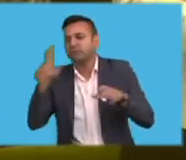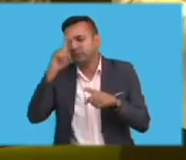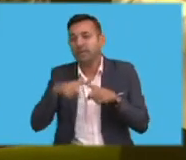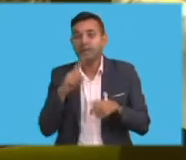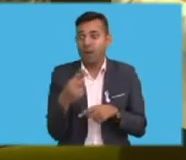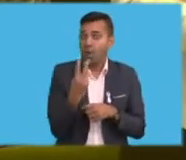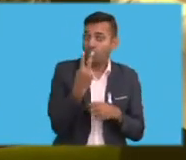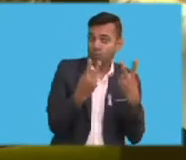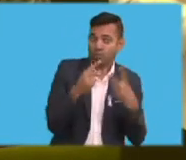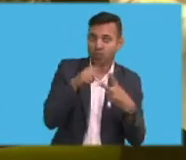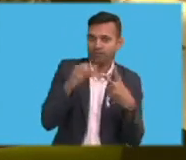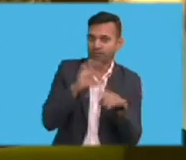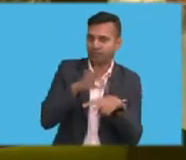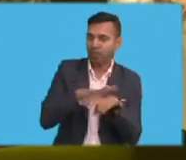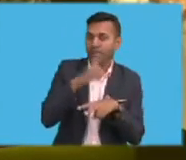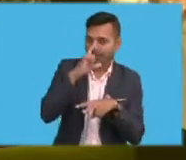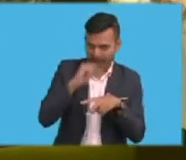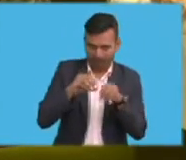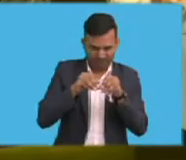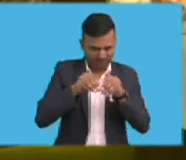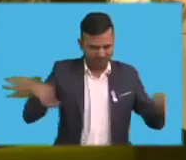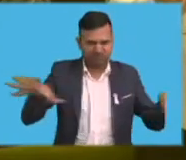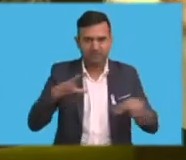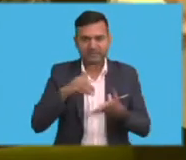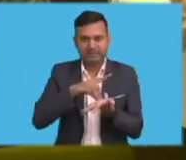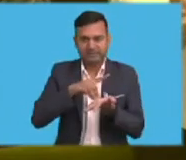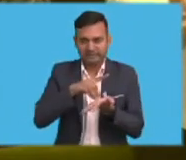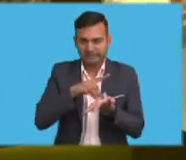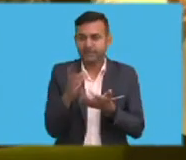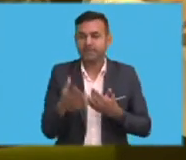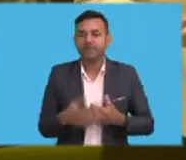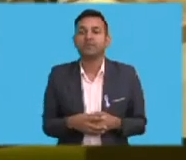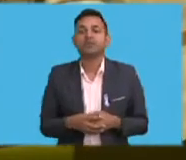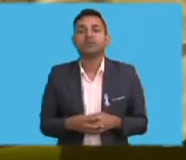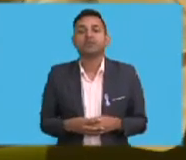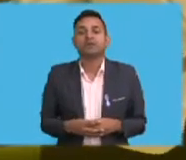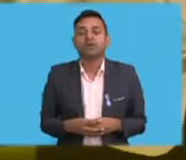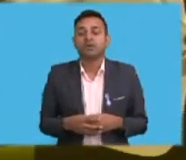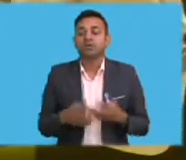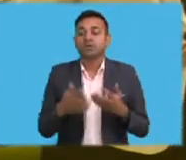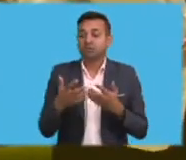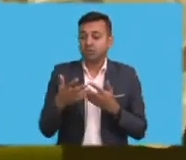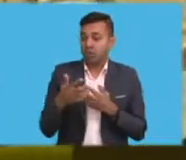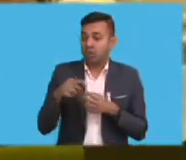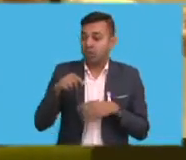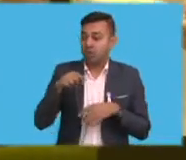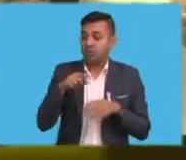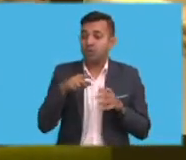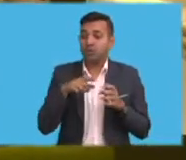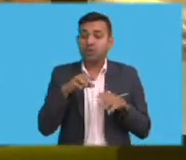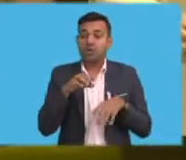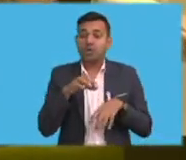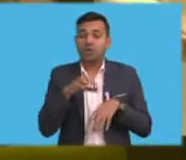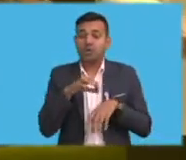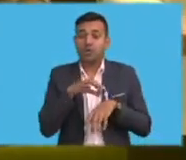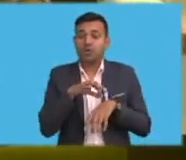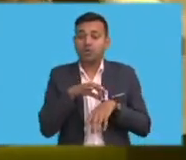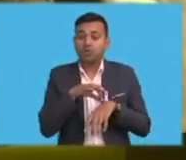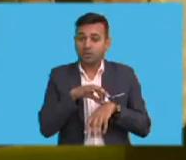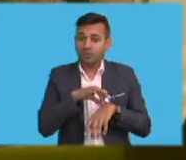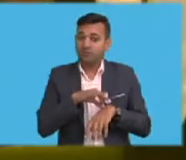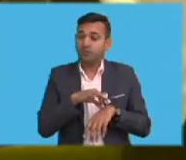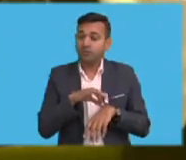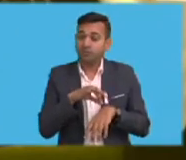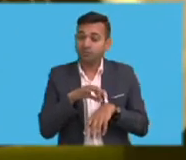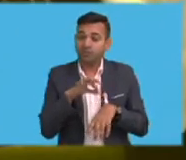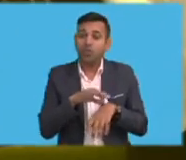So this, like I said, there are two primary mosquitoes, Aedes aegypti and Aedes albopictus, while the albopictus prefers living